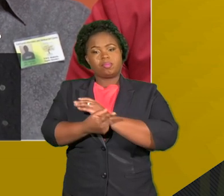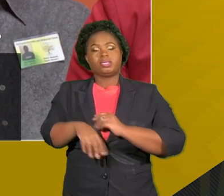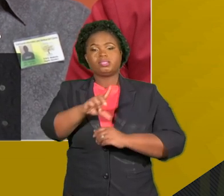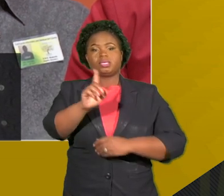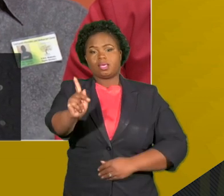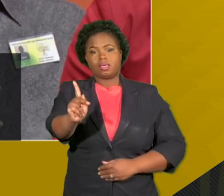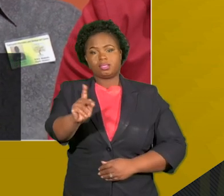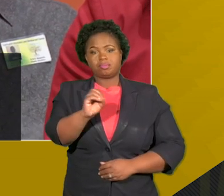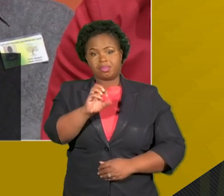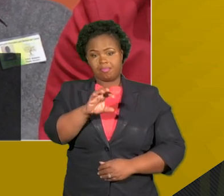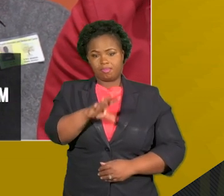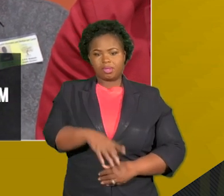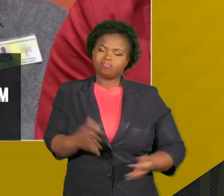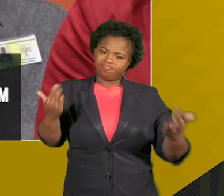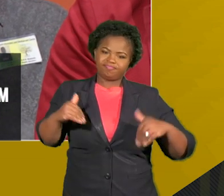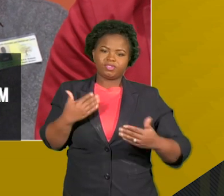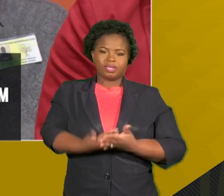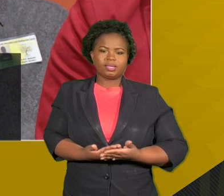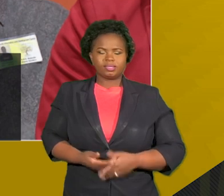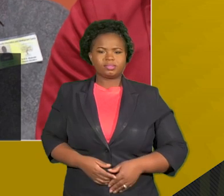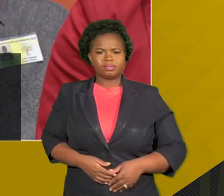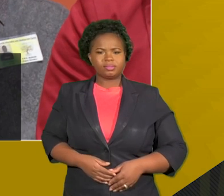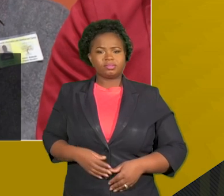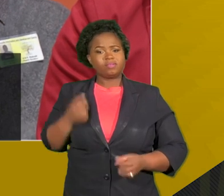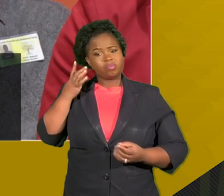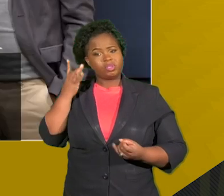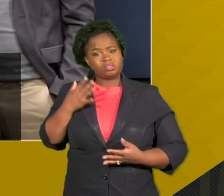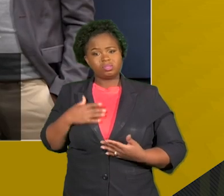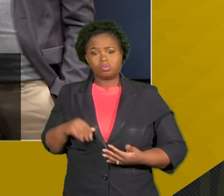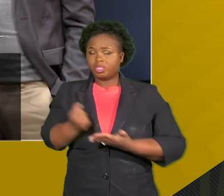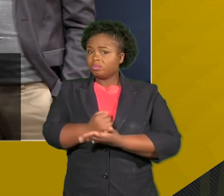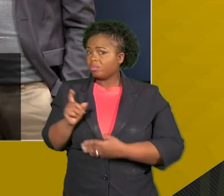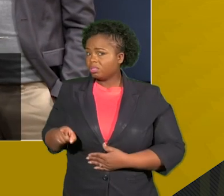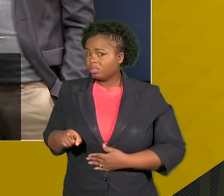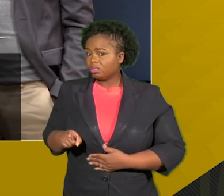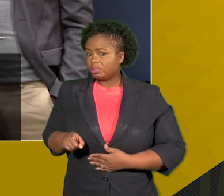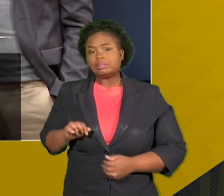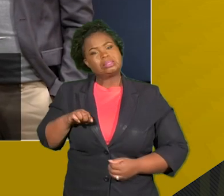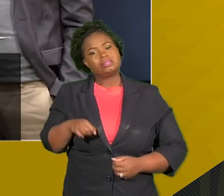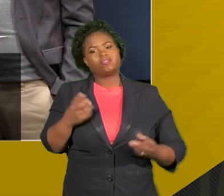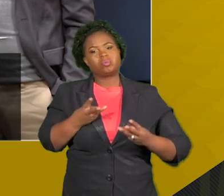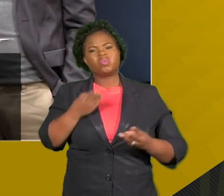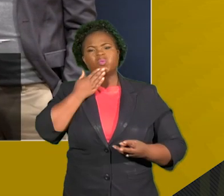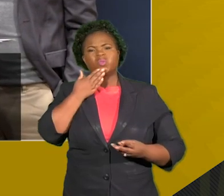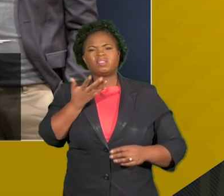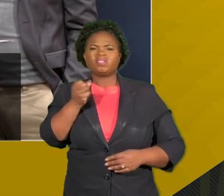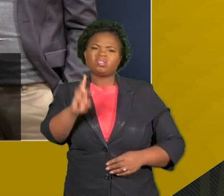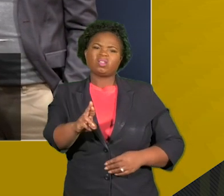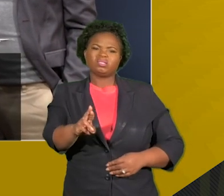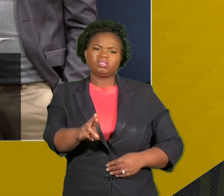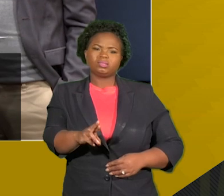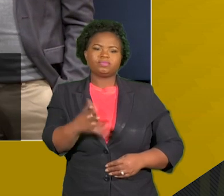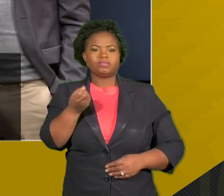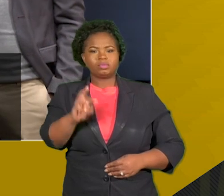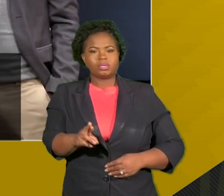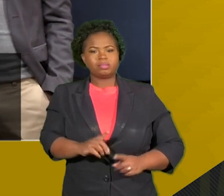Deep Kloof. So ngicela nizeni. But for more information, you charge me to register. No, absolutely. Yeah. For abantu abazo just sithi 50 rand nje. Sinezi